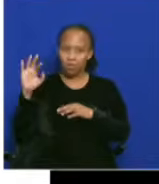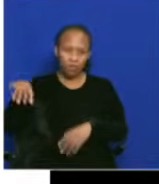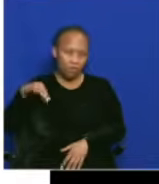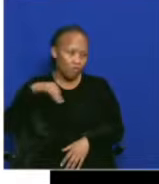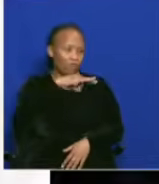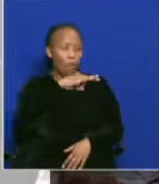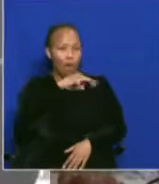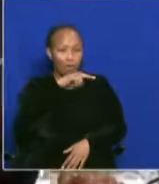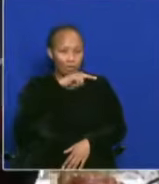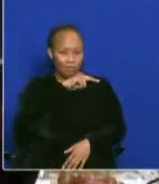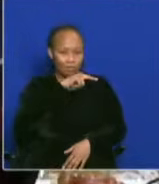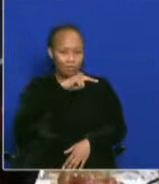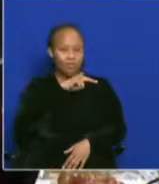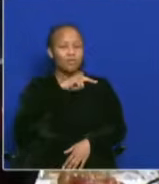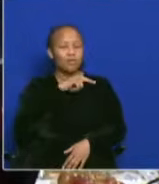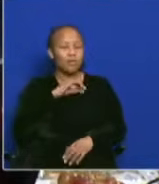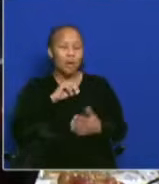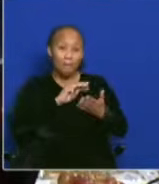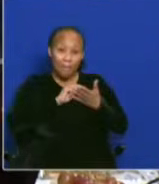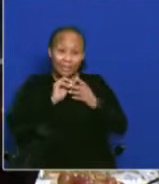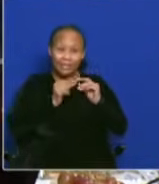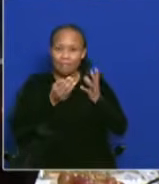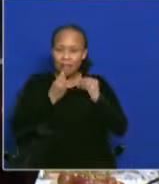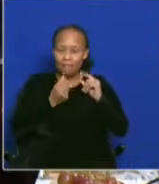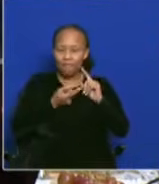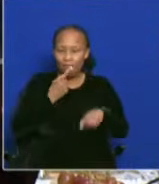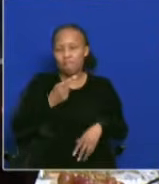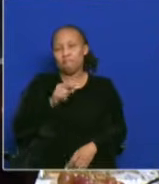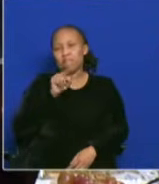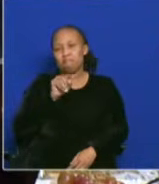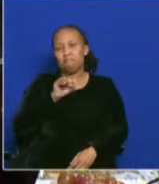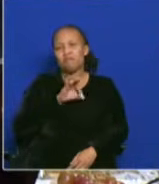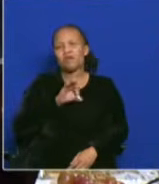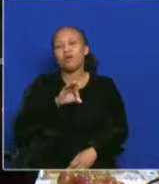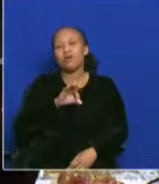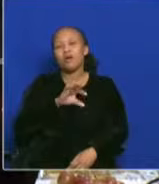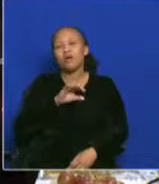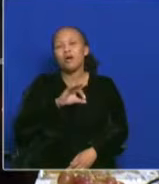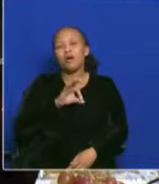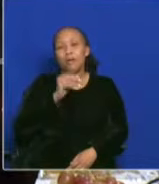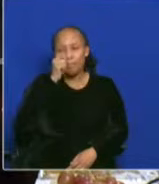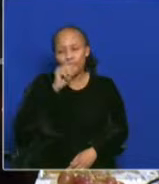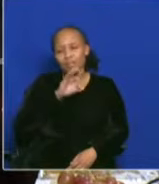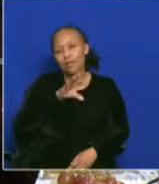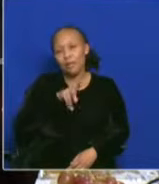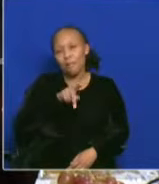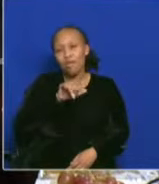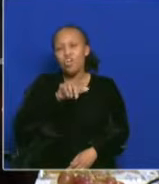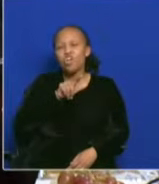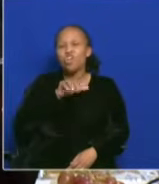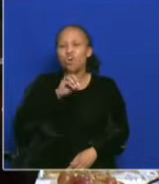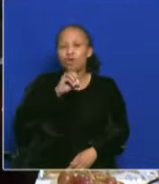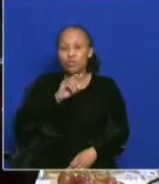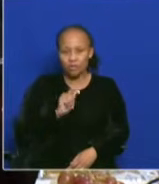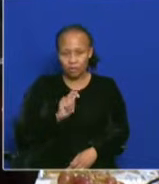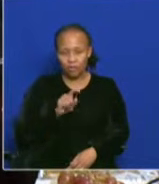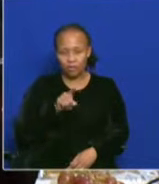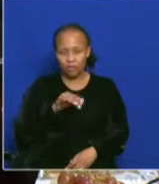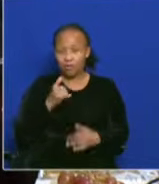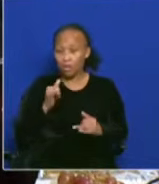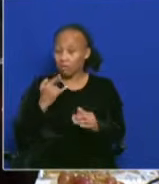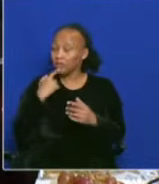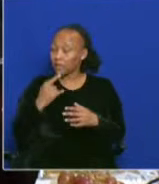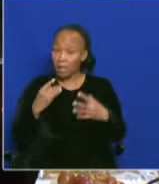pilot, who's explaining that he's busy and what he's busy with. And he's proposing that they have the meeting